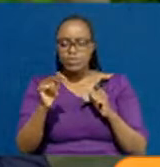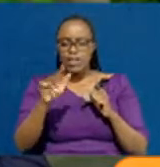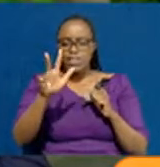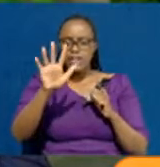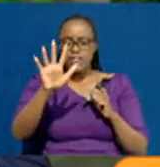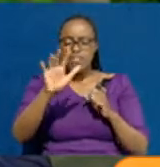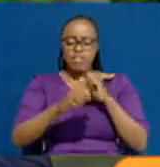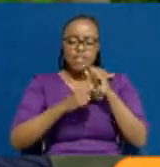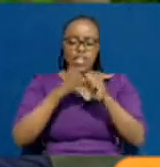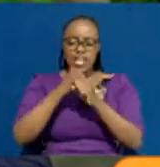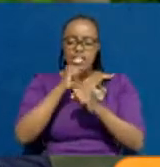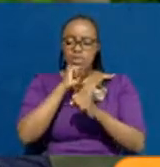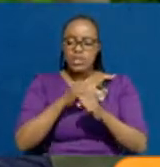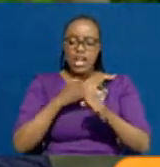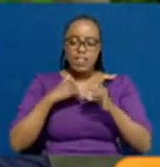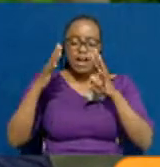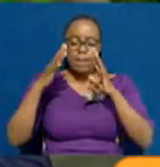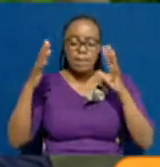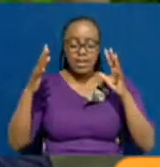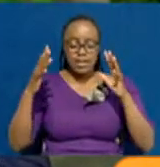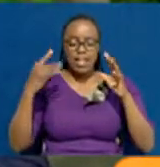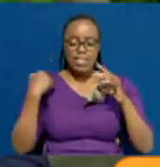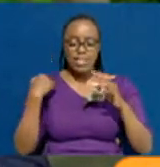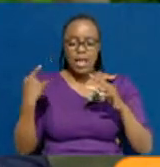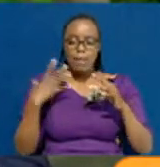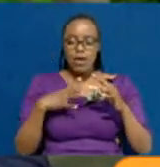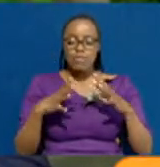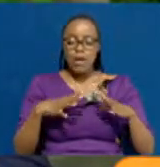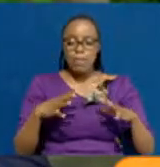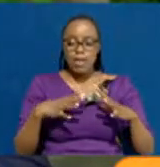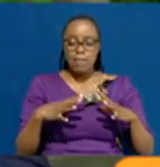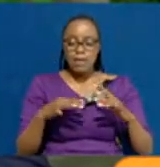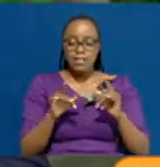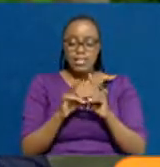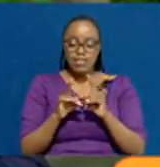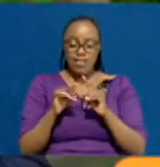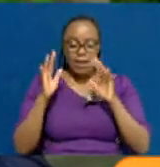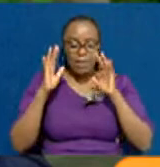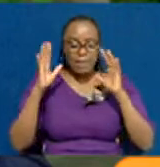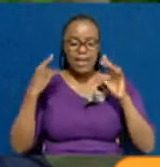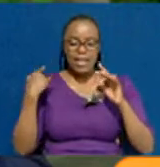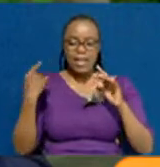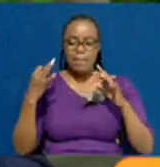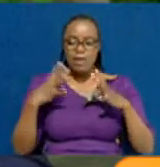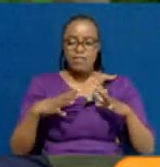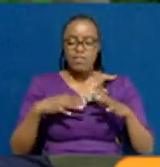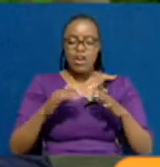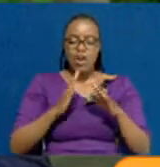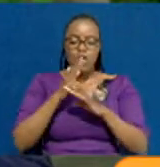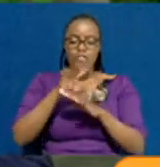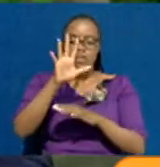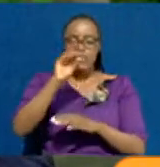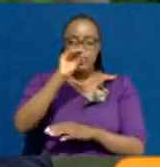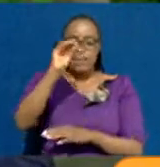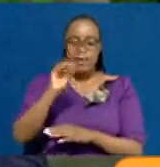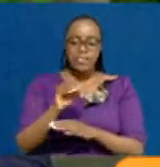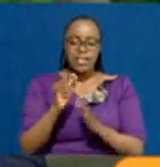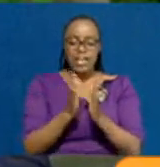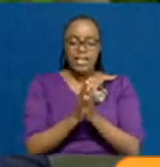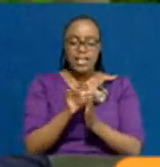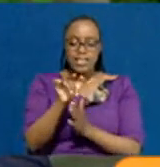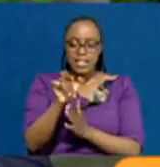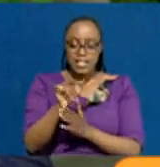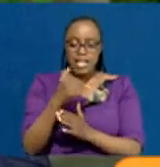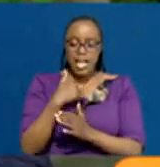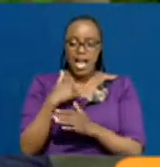35 contribute a significant population, portion of the population, more than 50% of the population, and they are